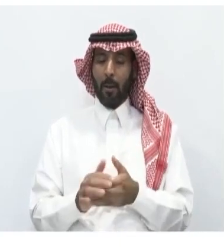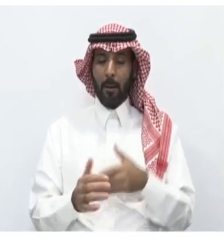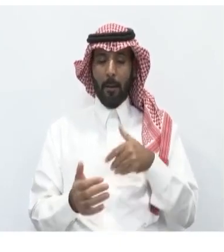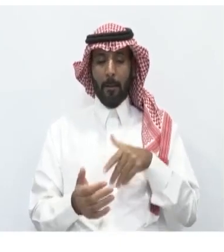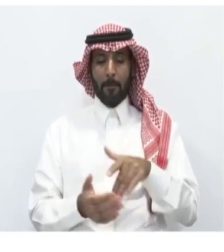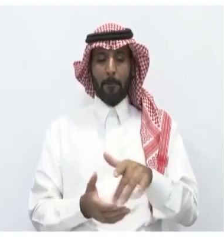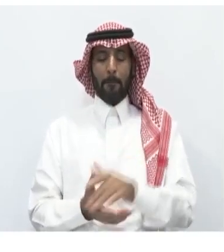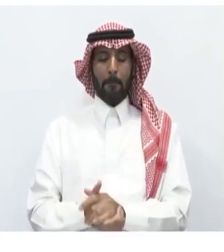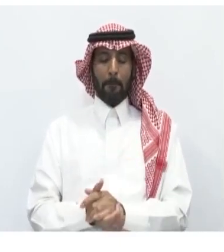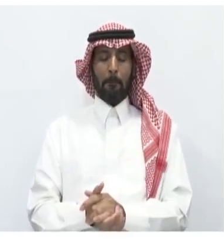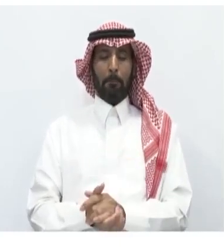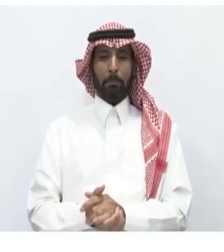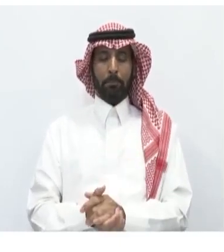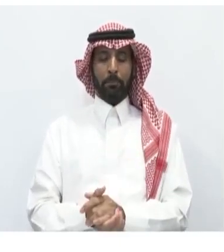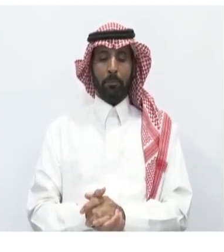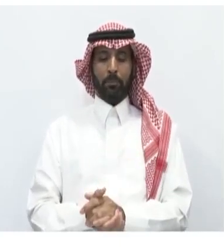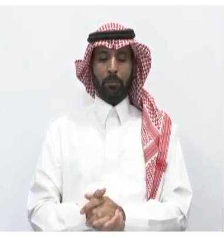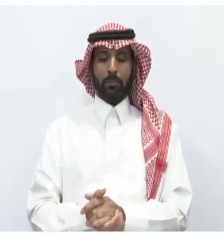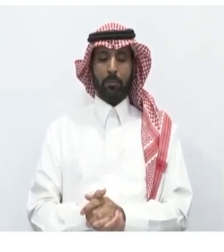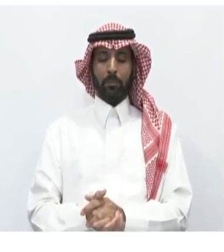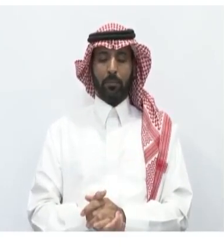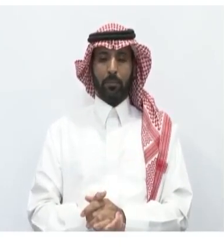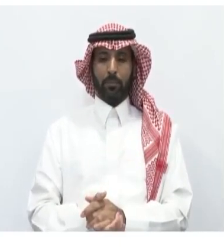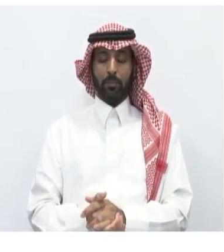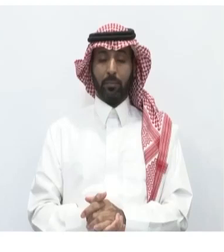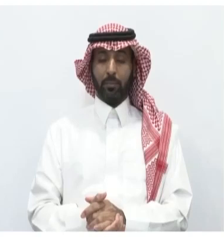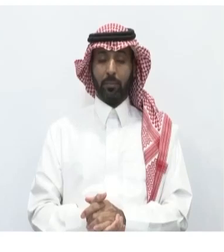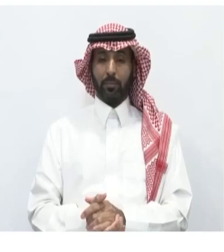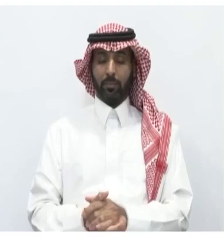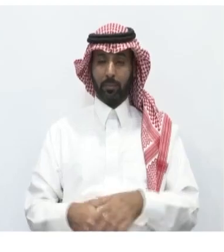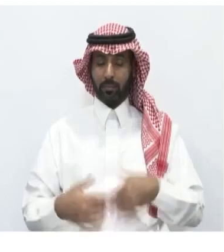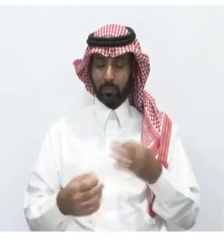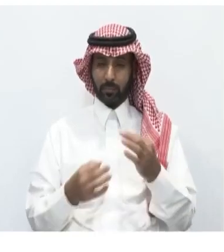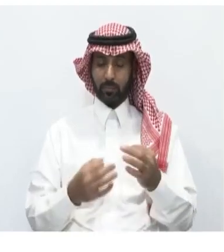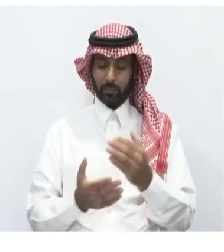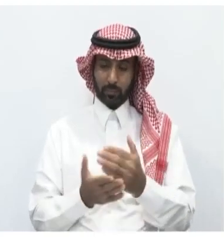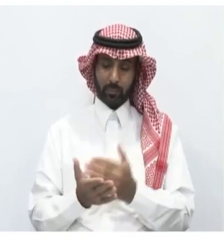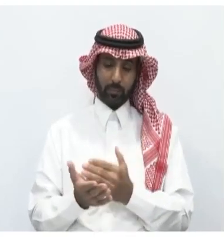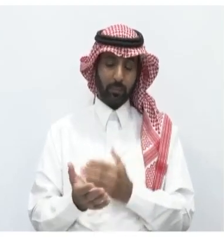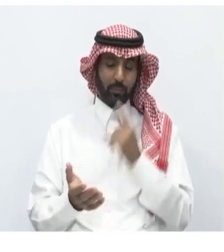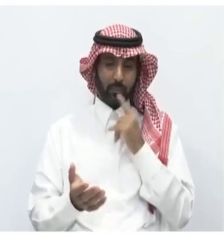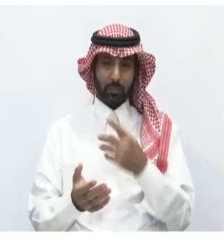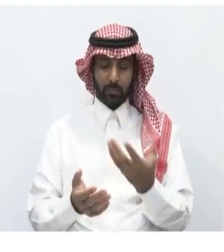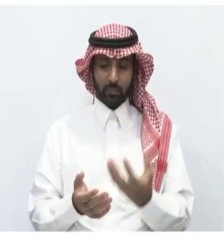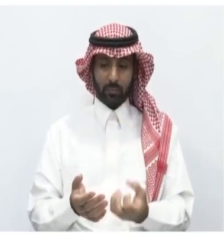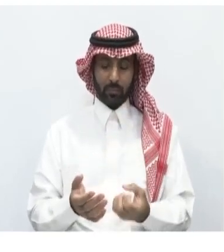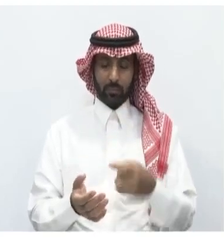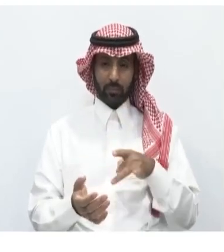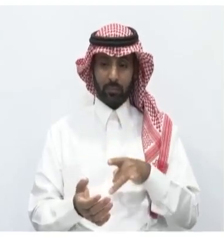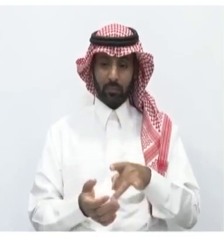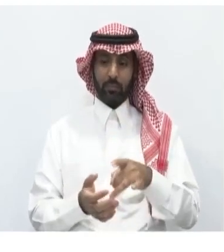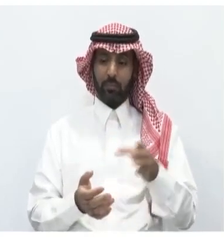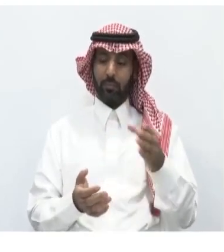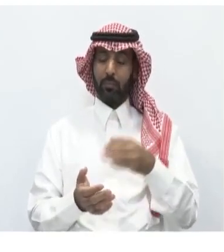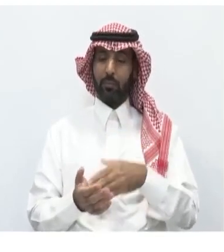almost their full stop. Planning vacation. They've finished almost